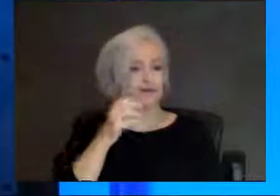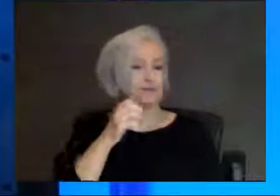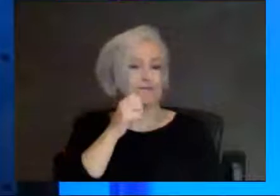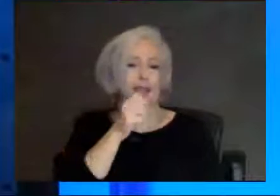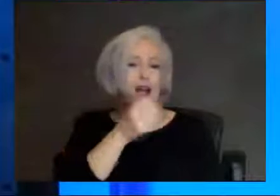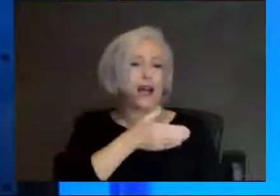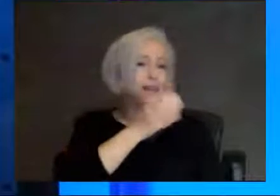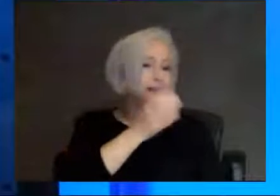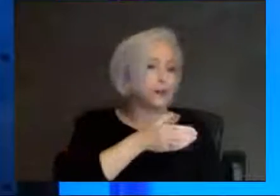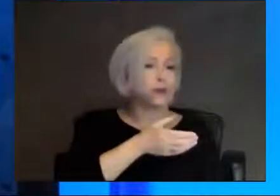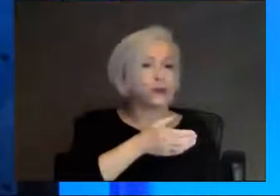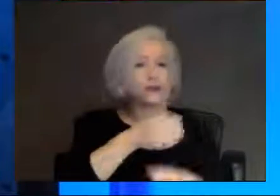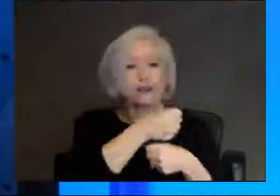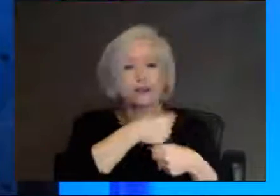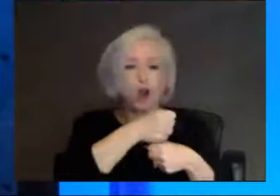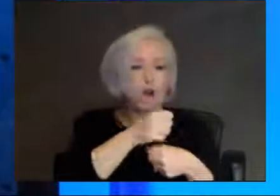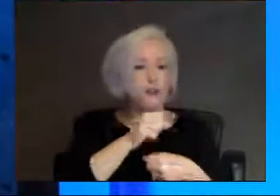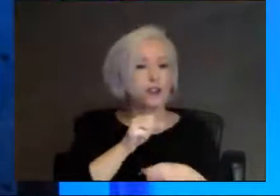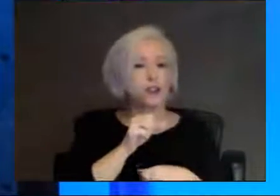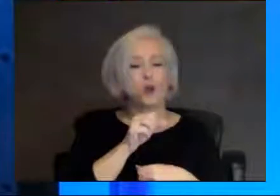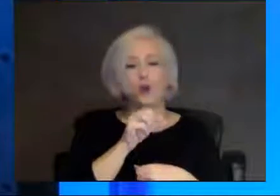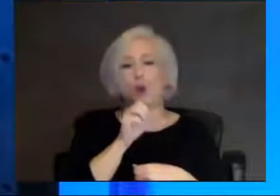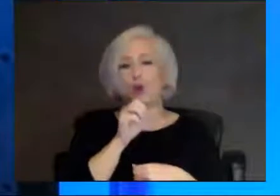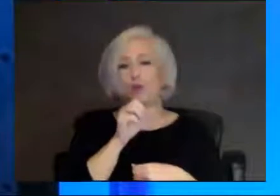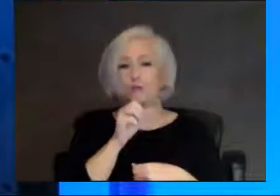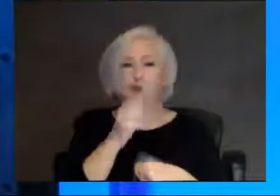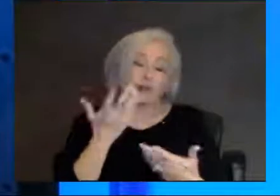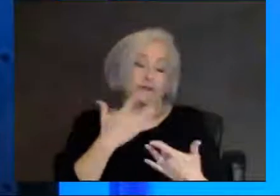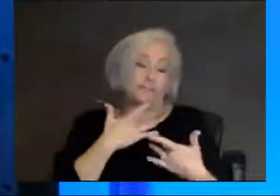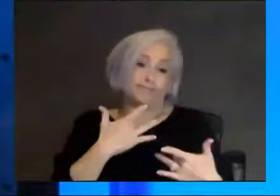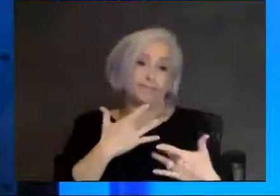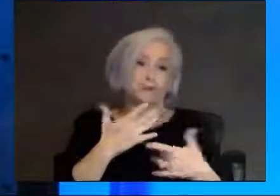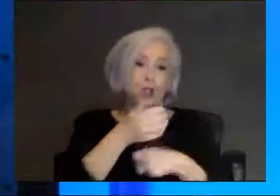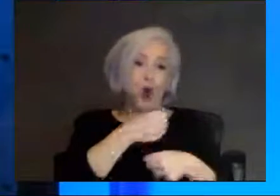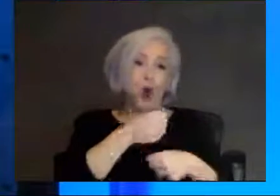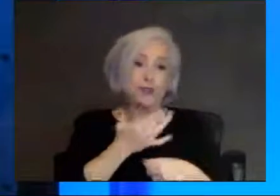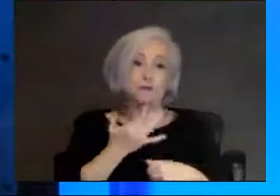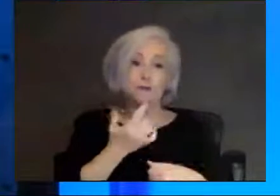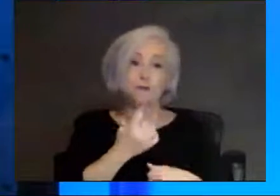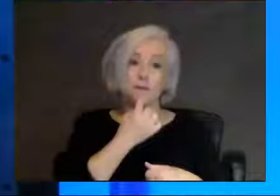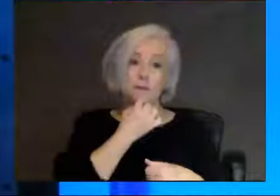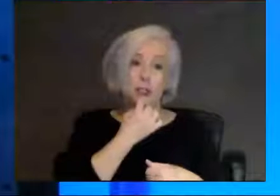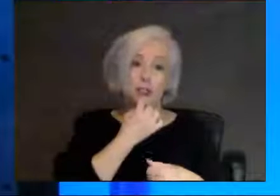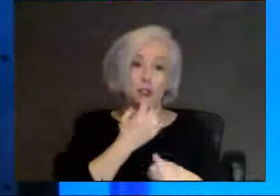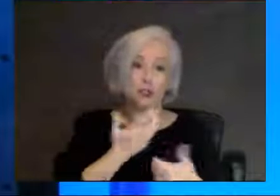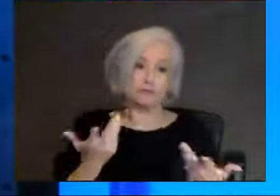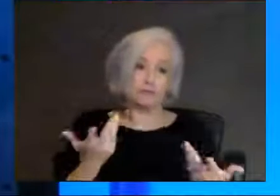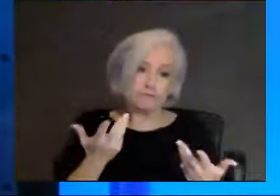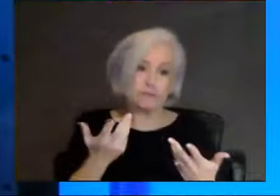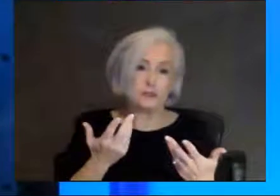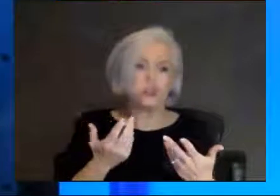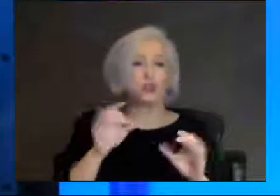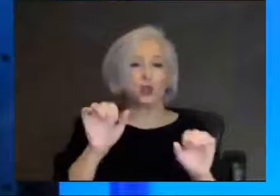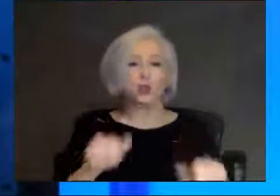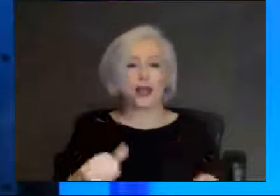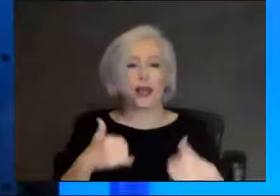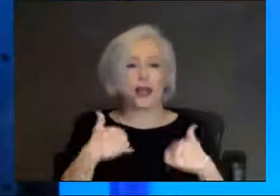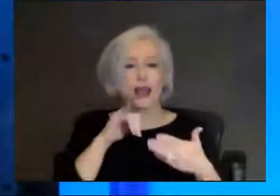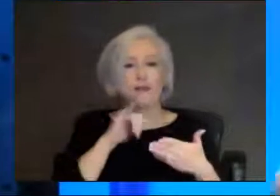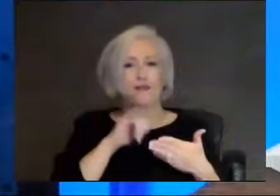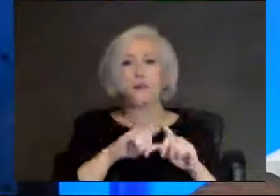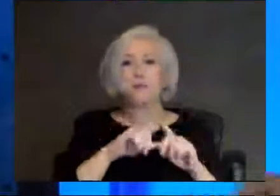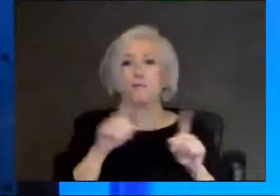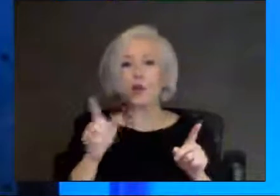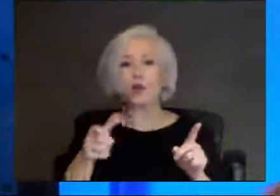coffee has a bitter taste. So you can drink coffee, have this bitter taste in mouth for some time, and then when you drink